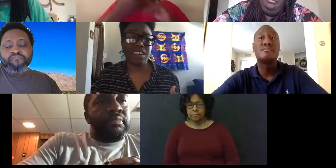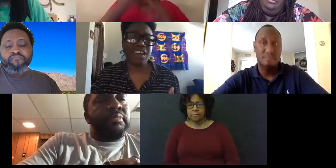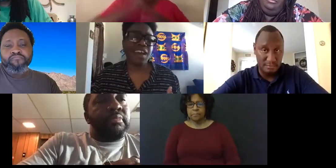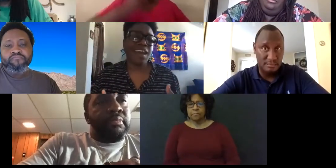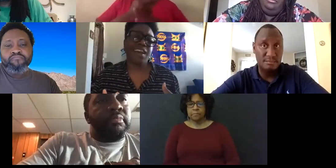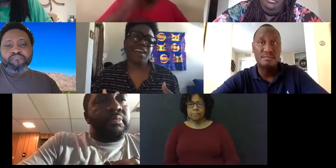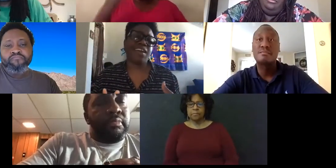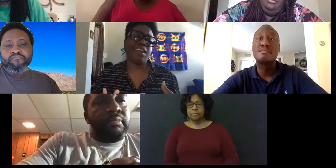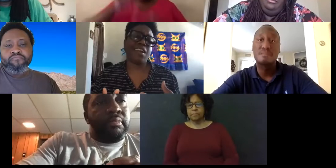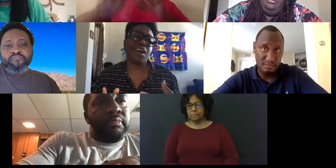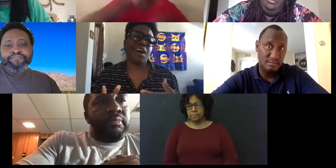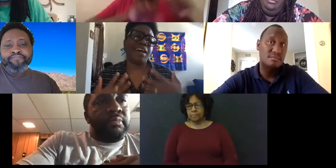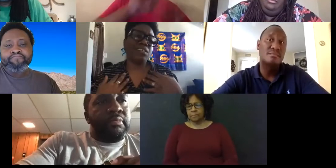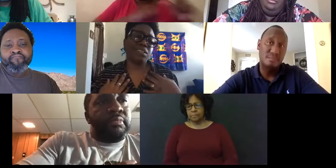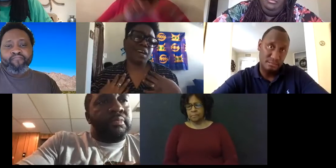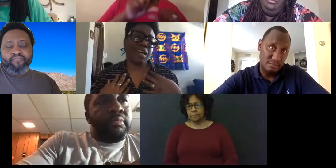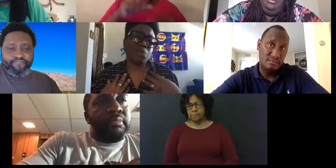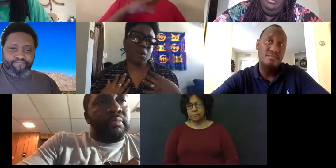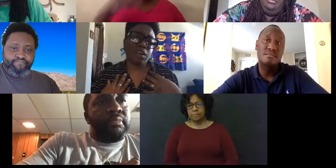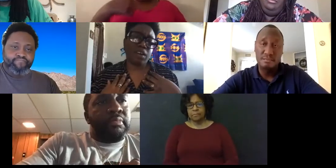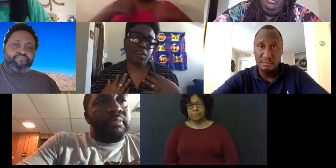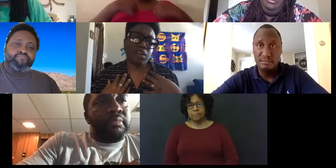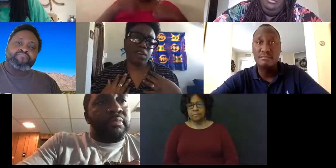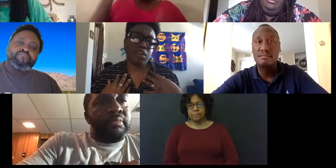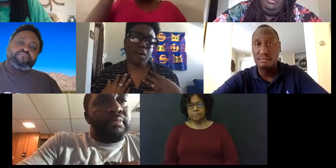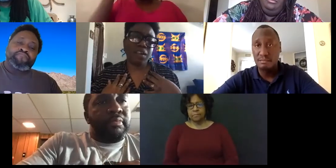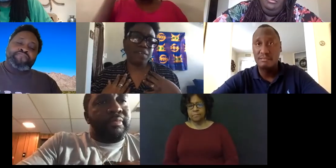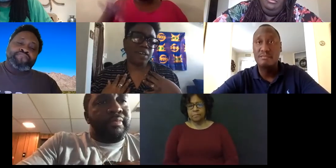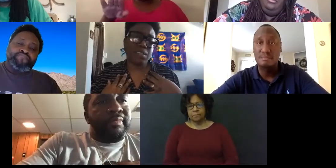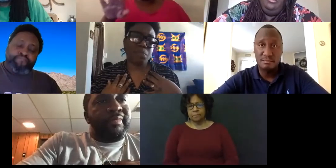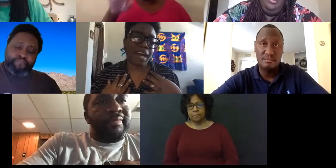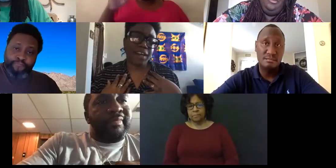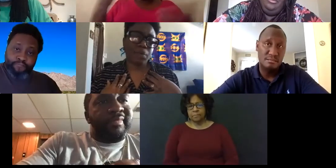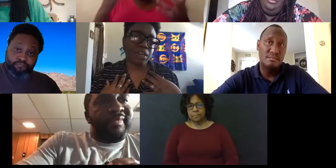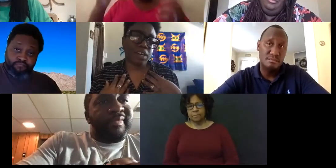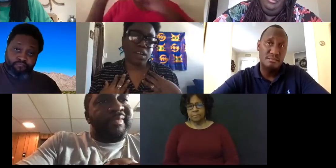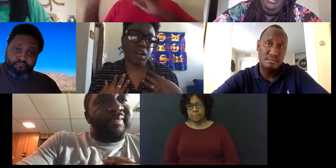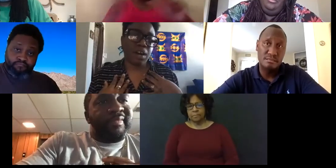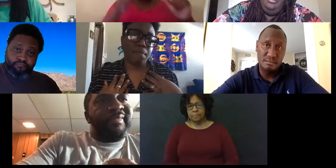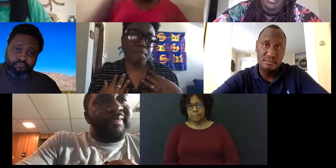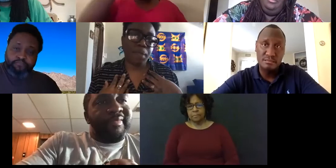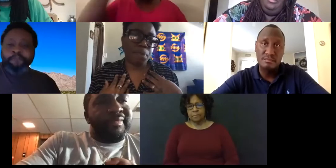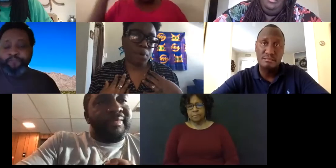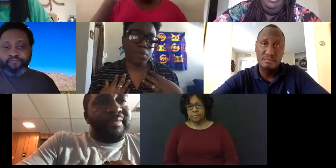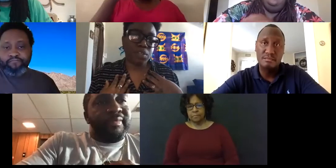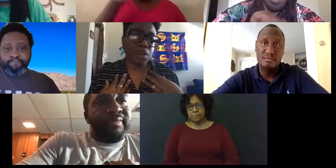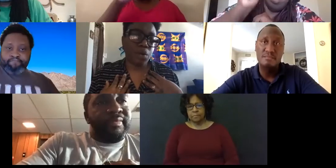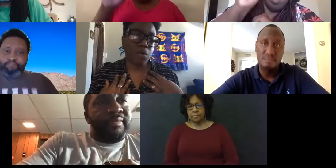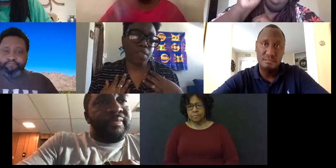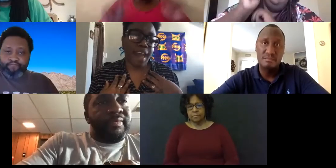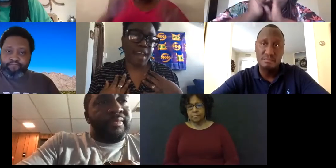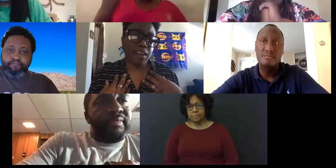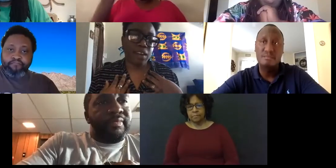another. And I just want all of us Black queer people to